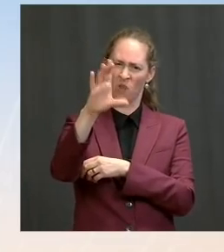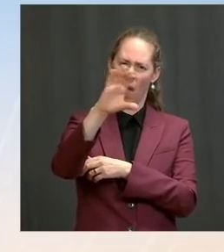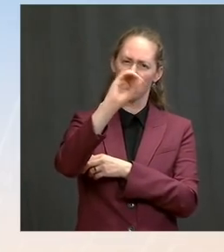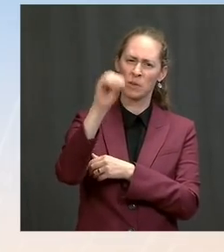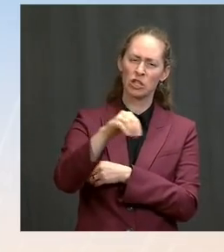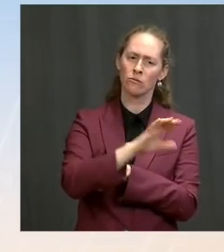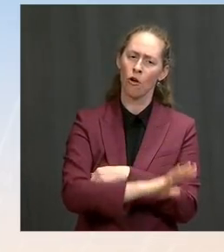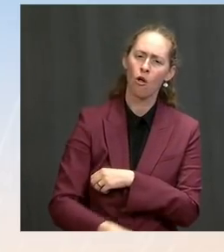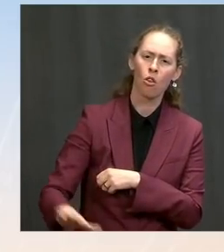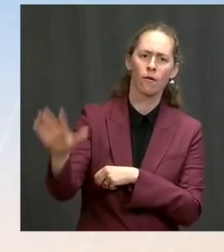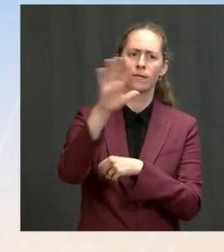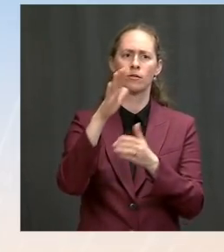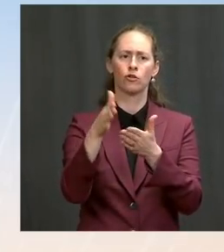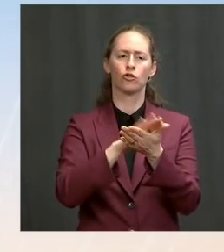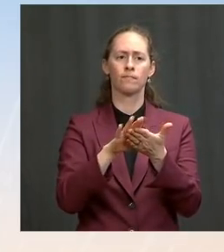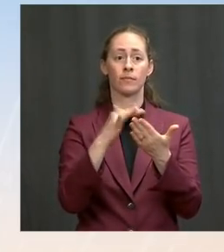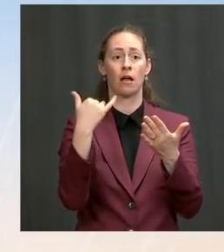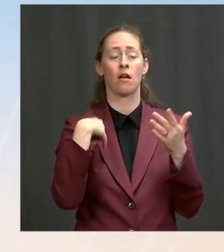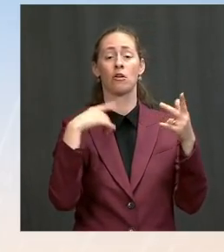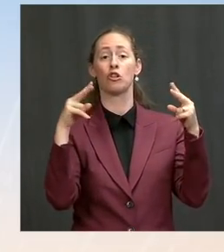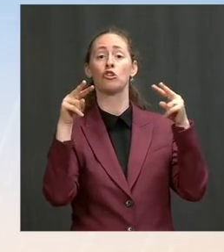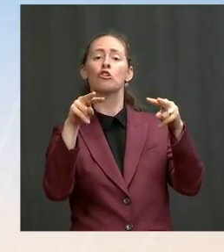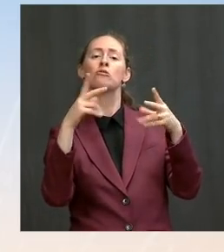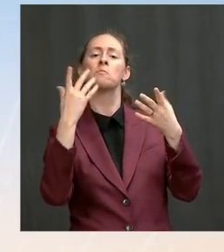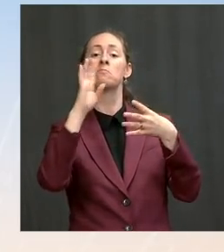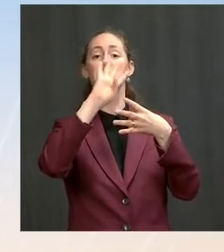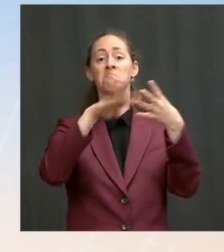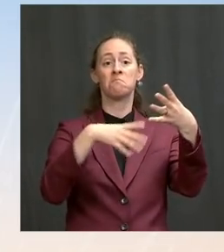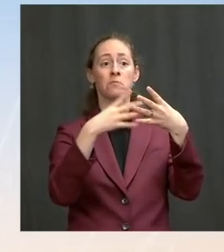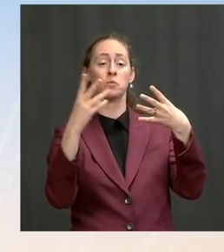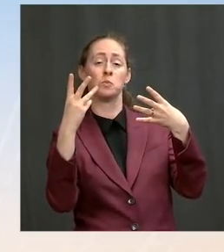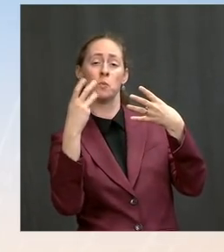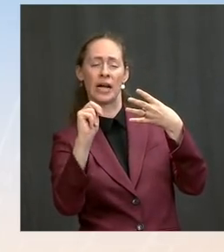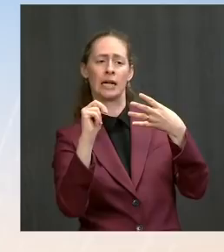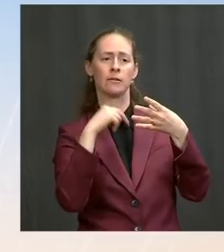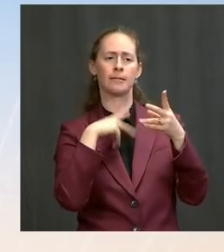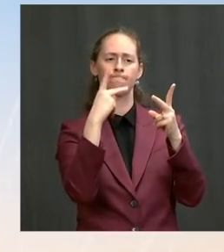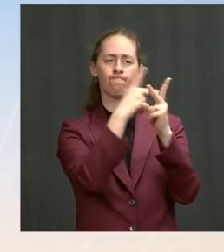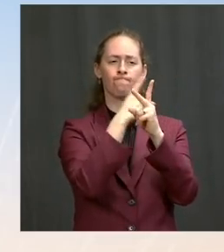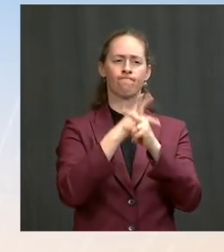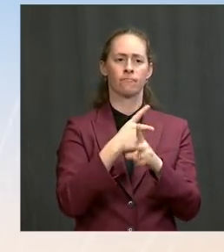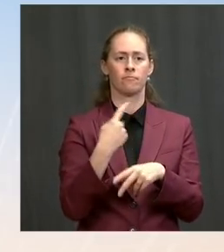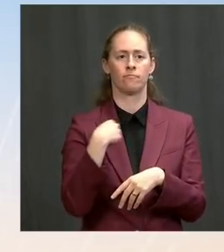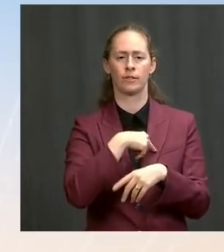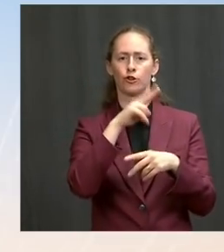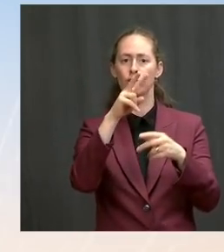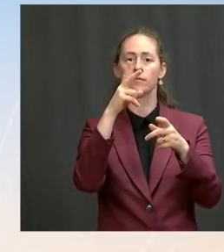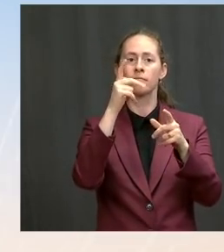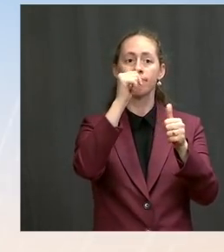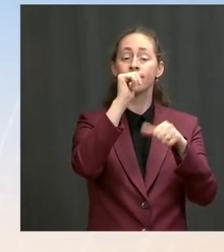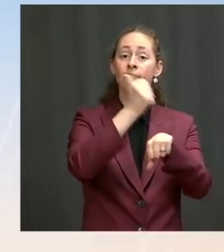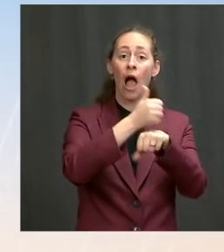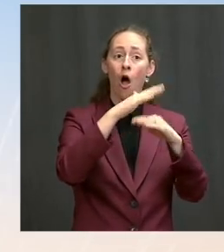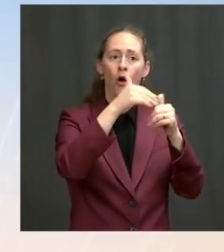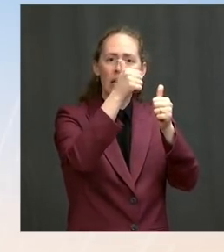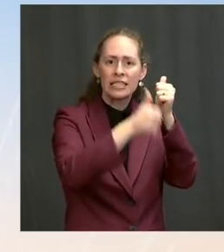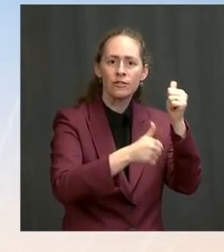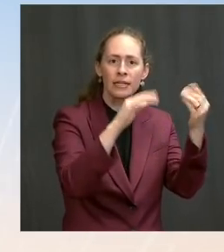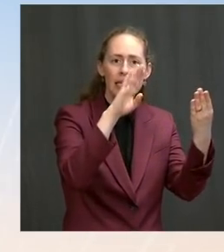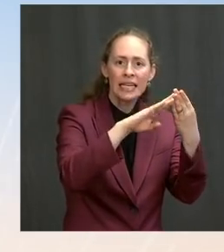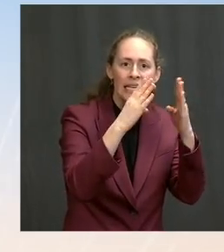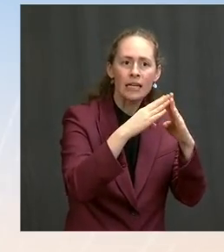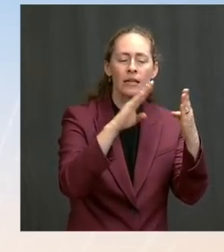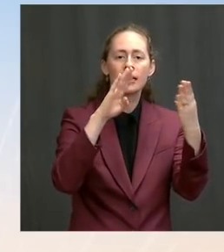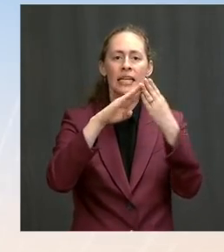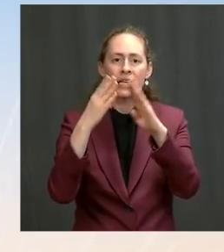you look at timelines, that really is city by city, instance by instance. We are ready to